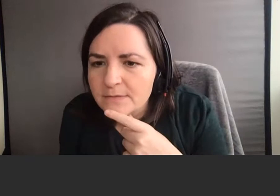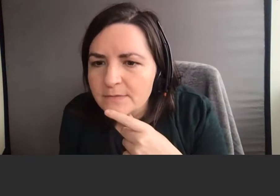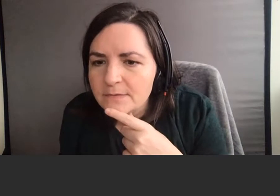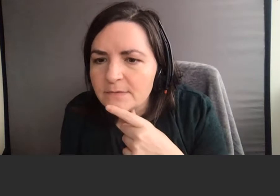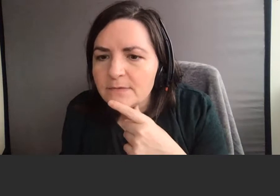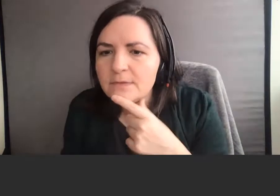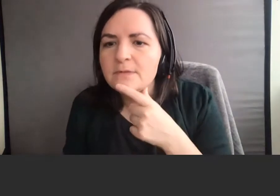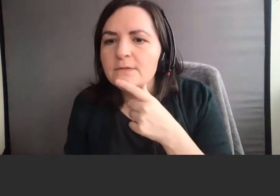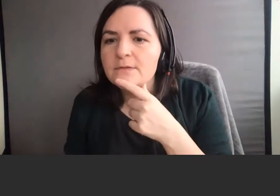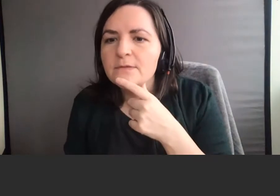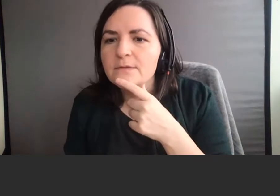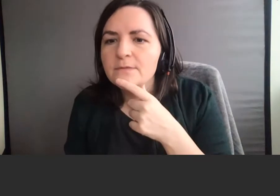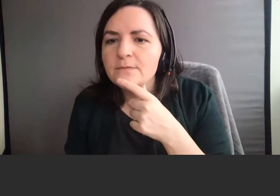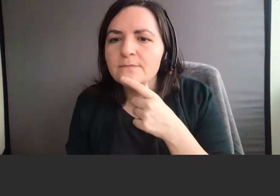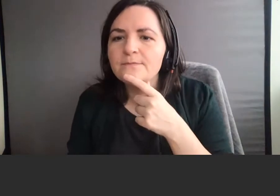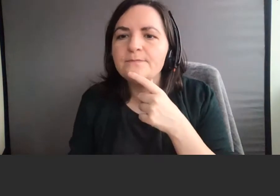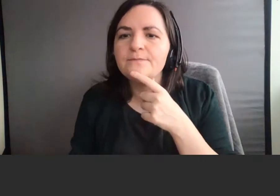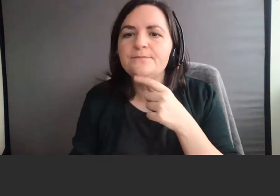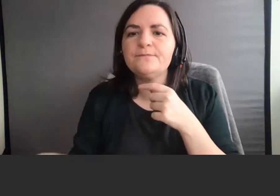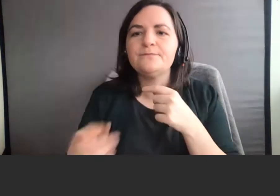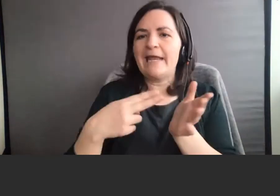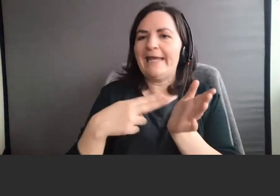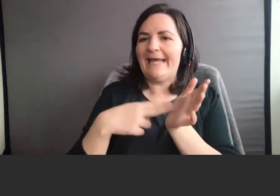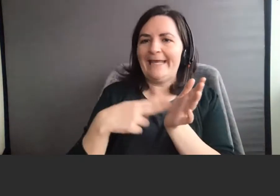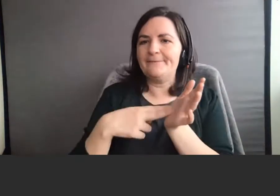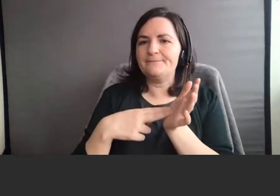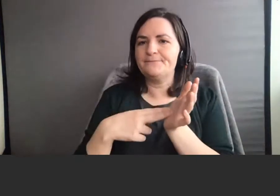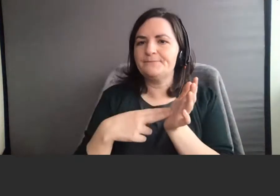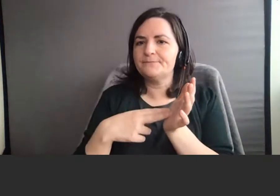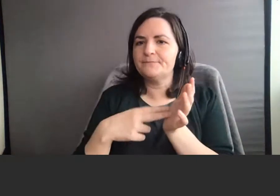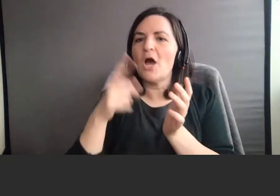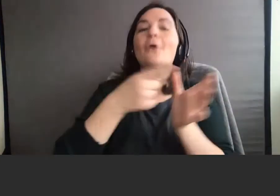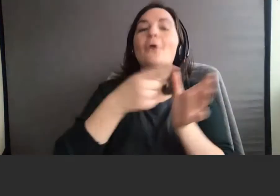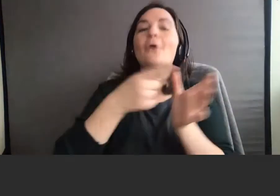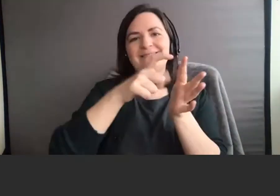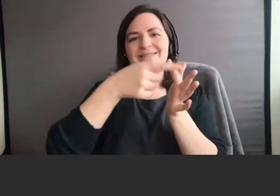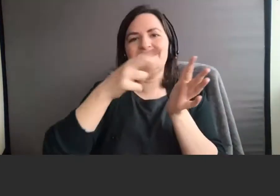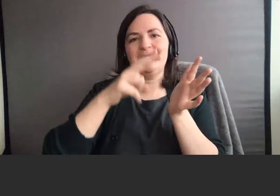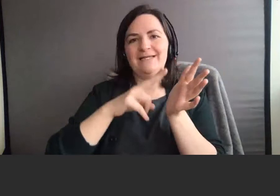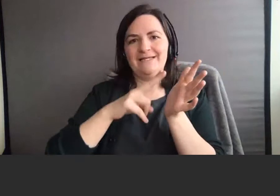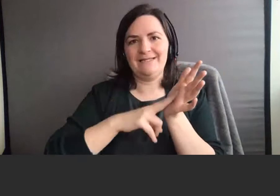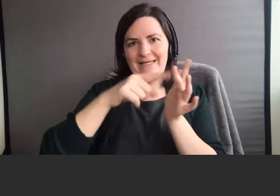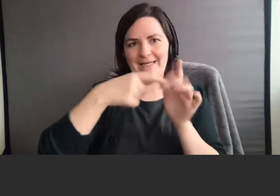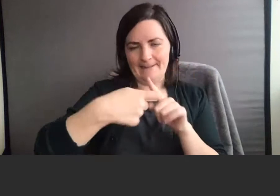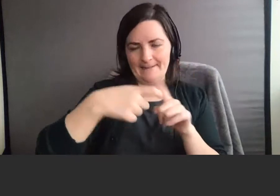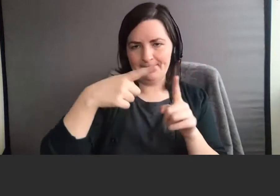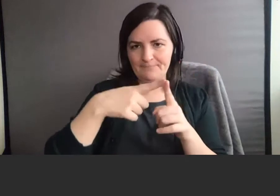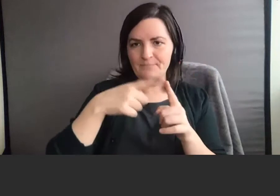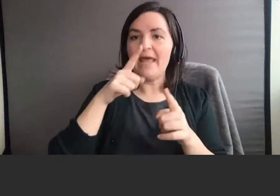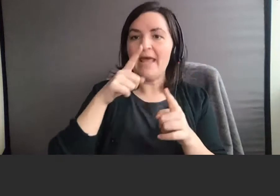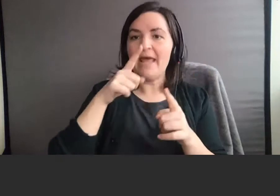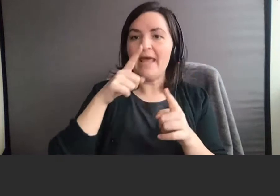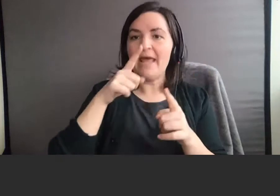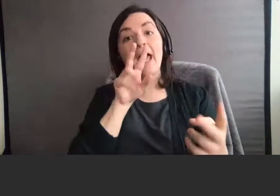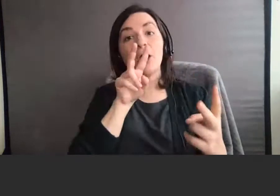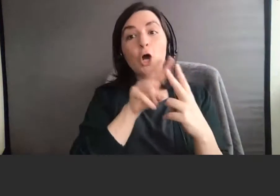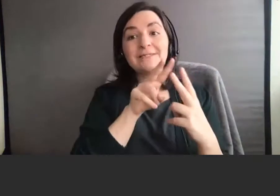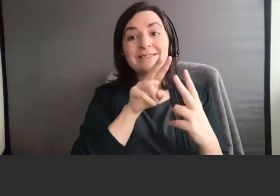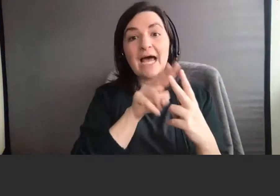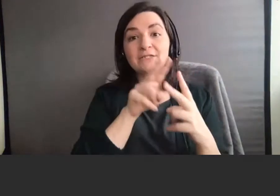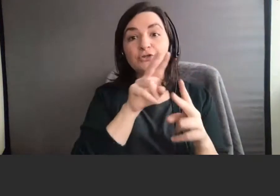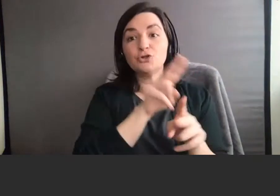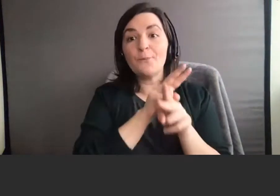to work slightly differently. So in our next session, session 3, there's 2 things going on. You will have your first meeting